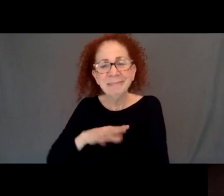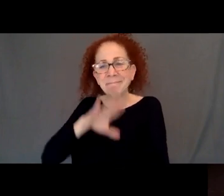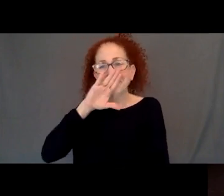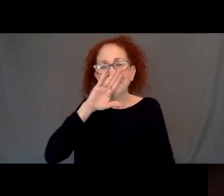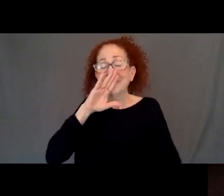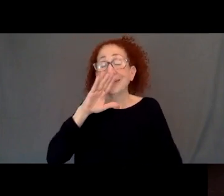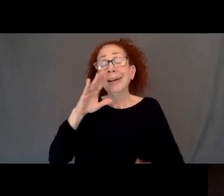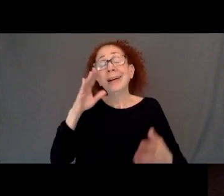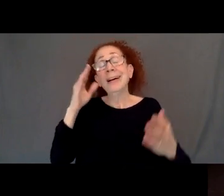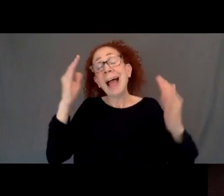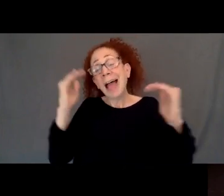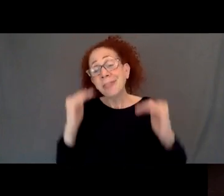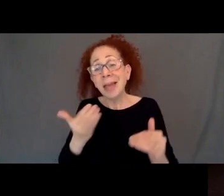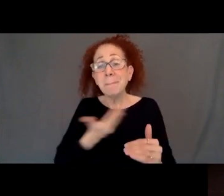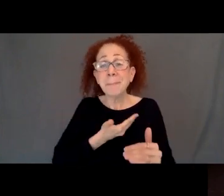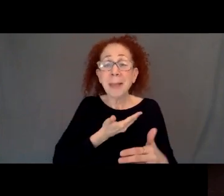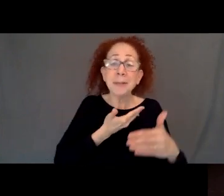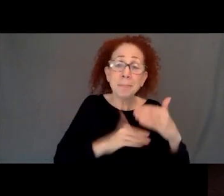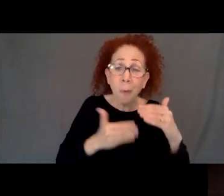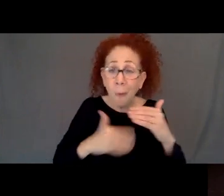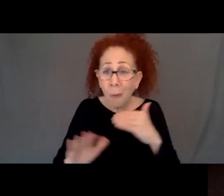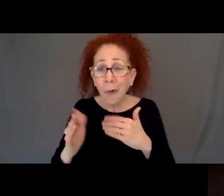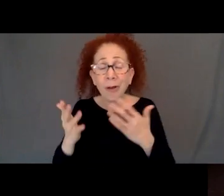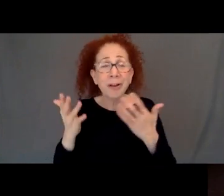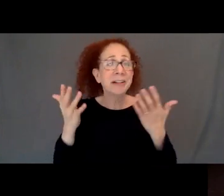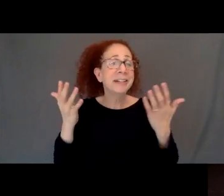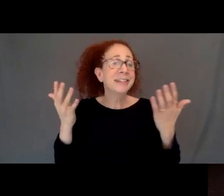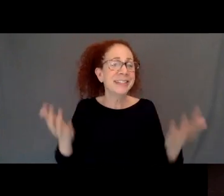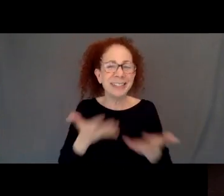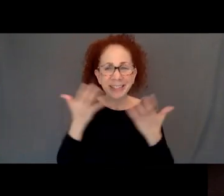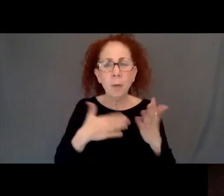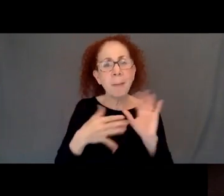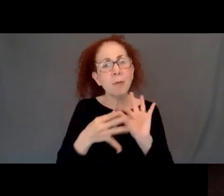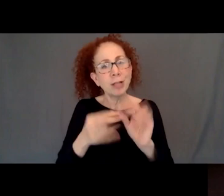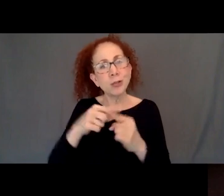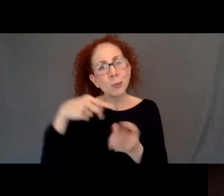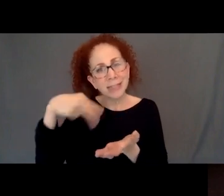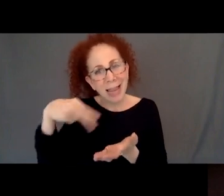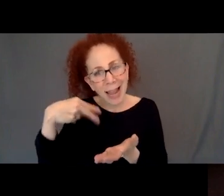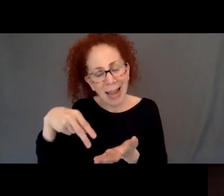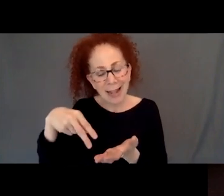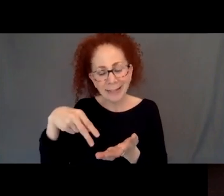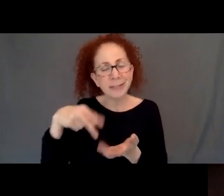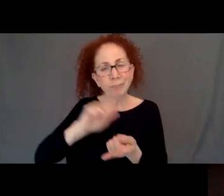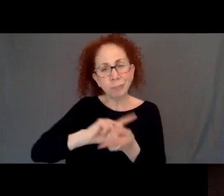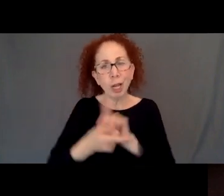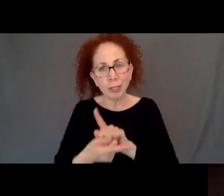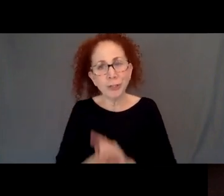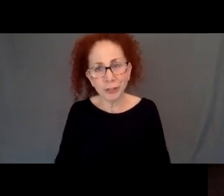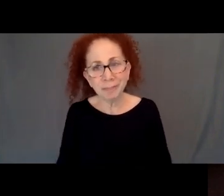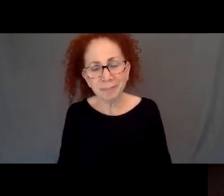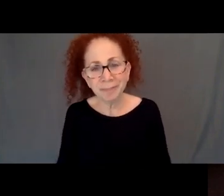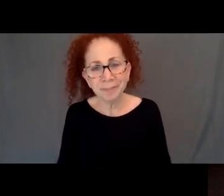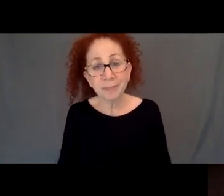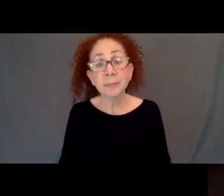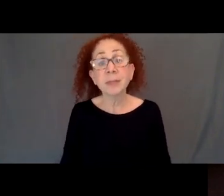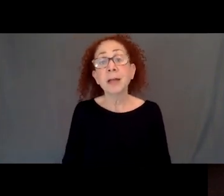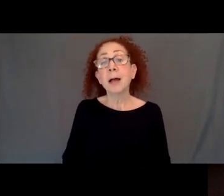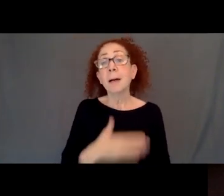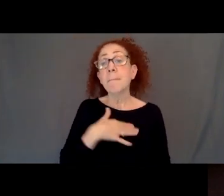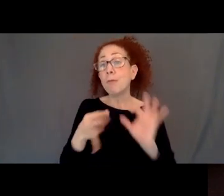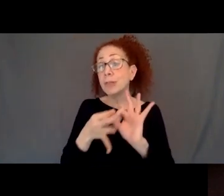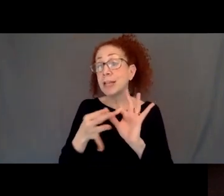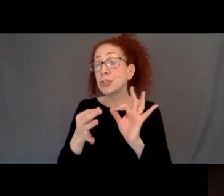then babies happened, and you know, so my relationship to dance has changed, and my relationship